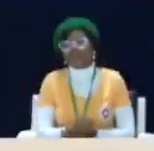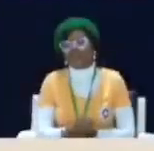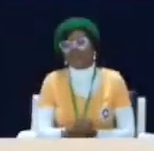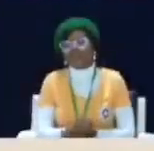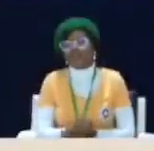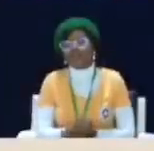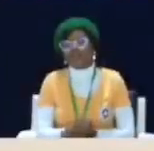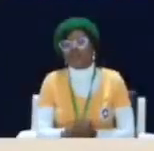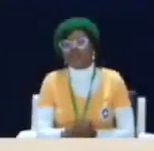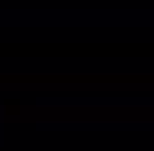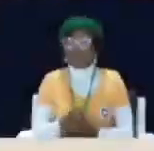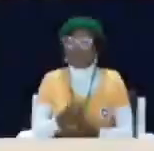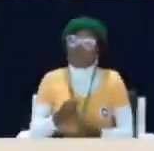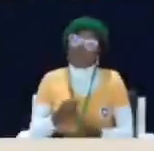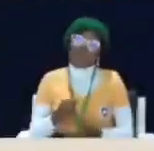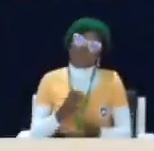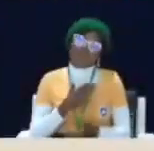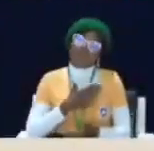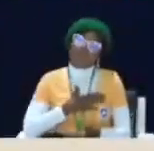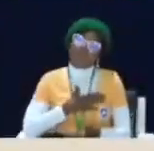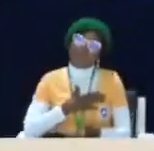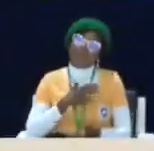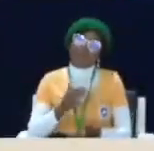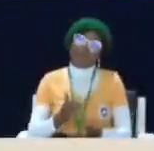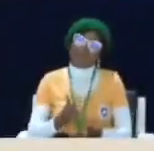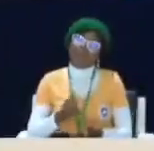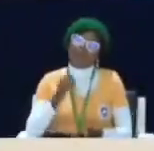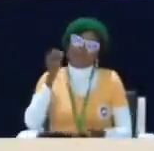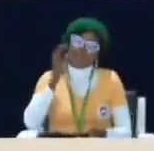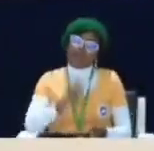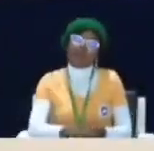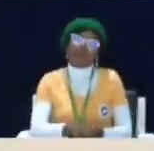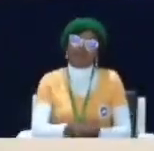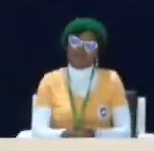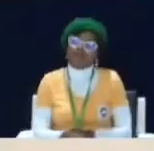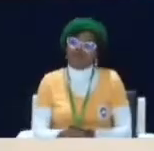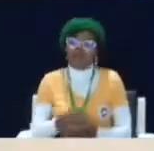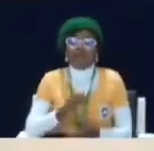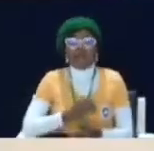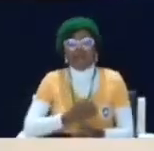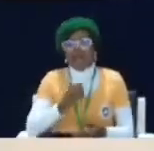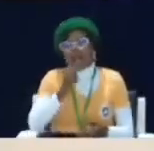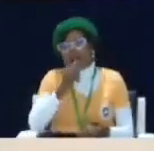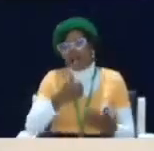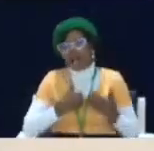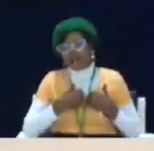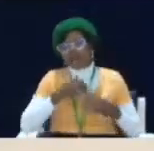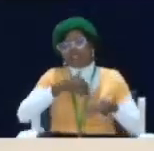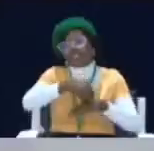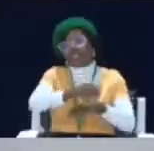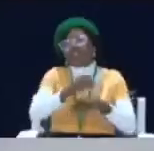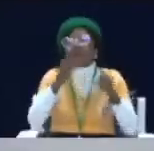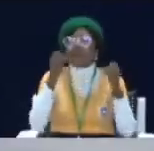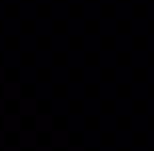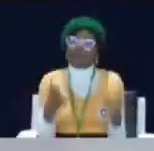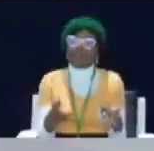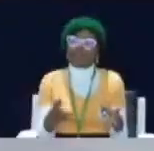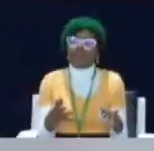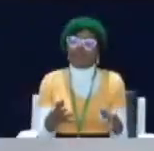And your fair, my beloved. Father, I have sent more than enough of my